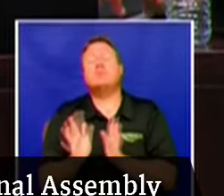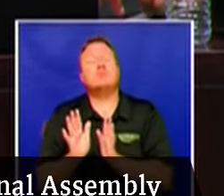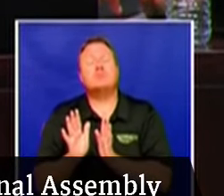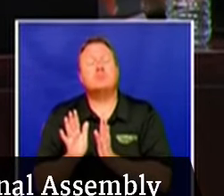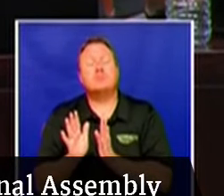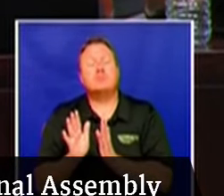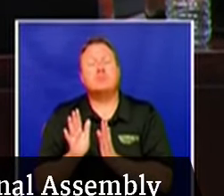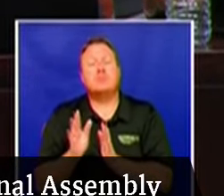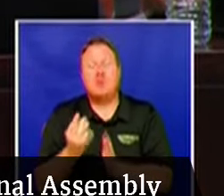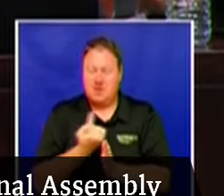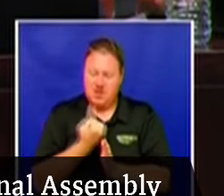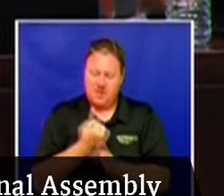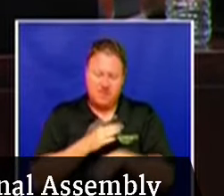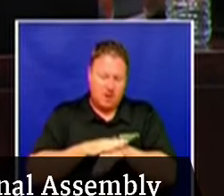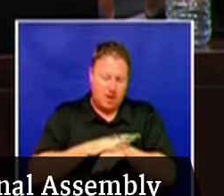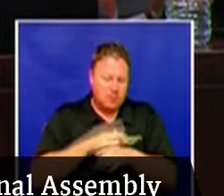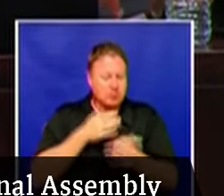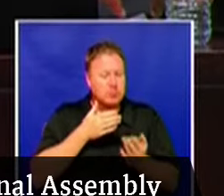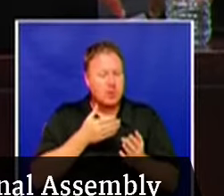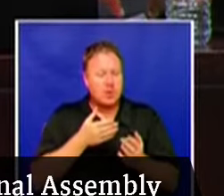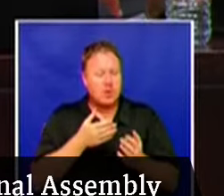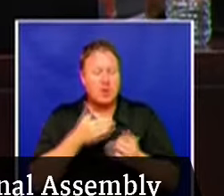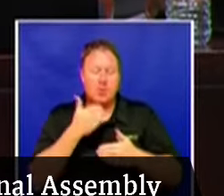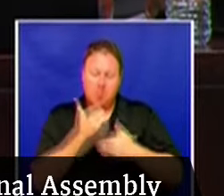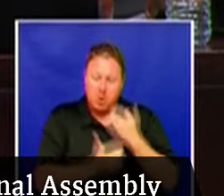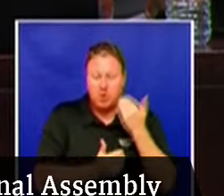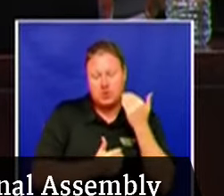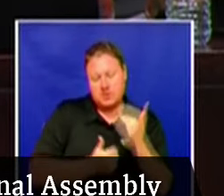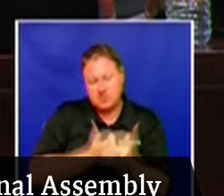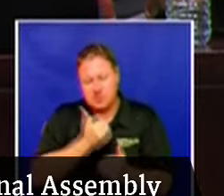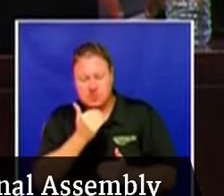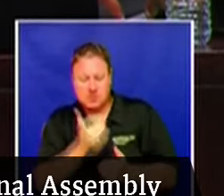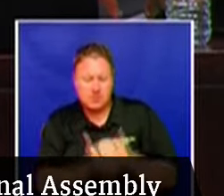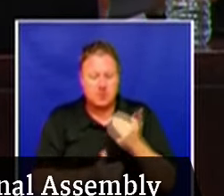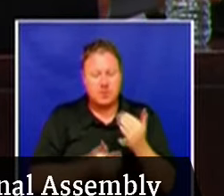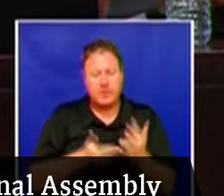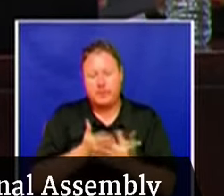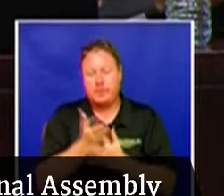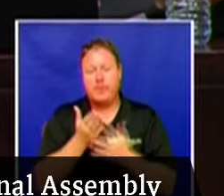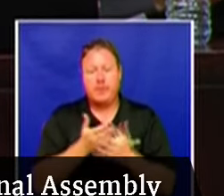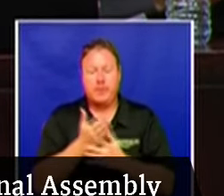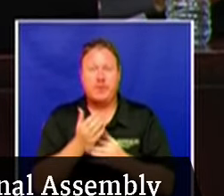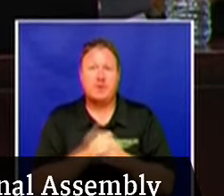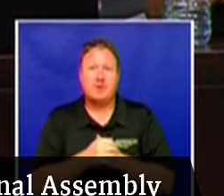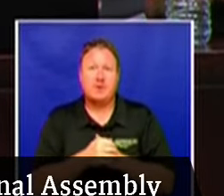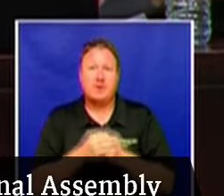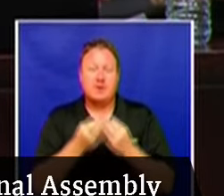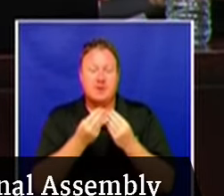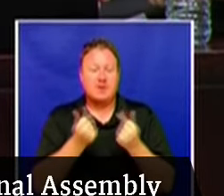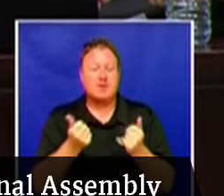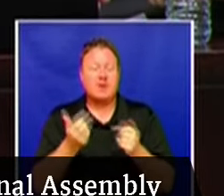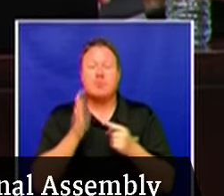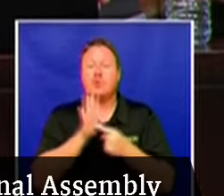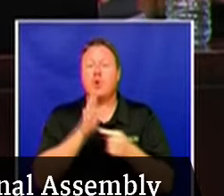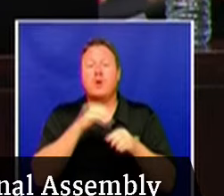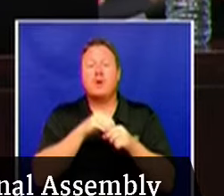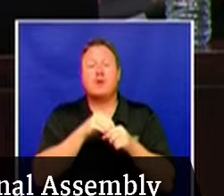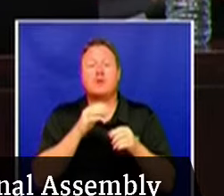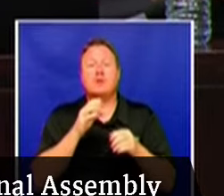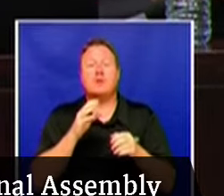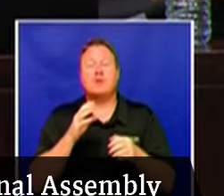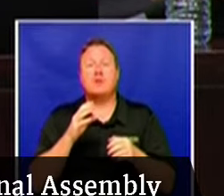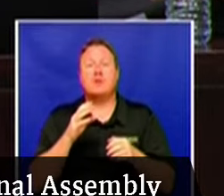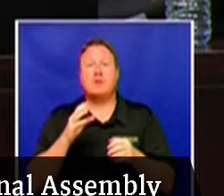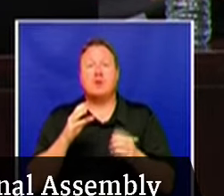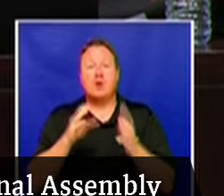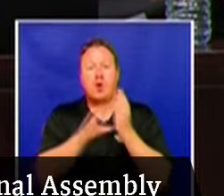itself time to go through the processes, some of which are laid out in our Constitution, and